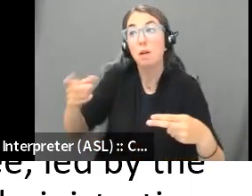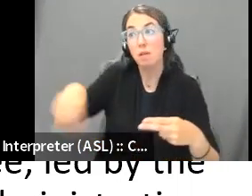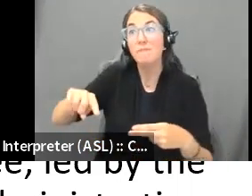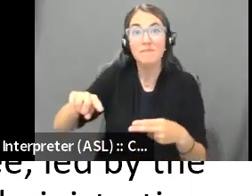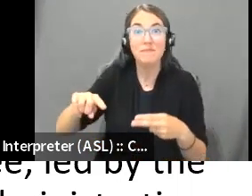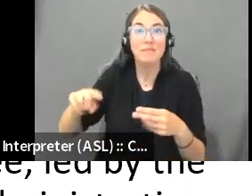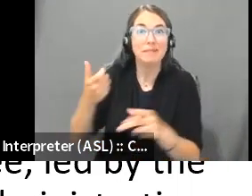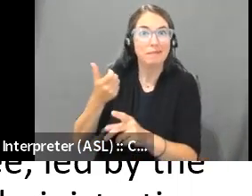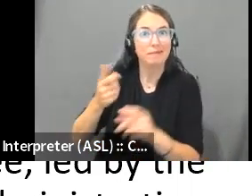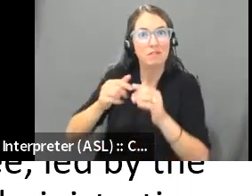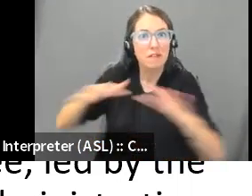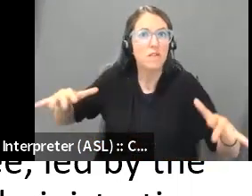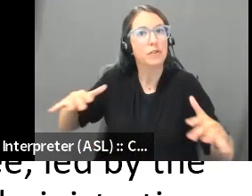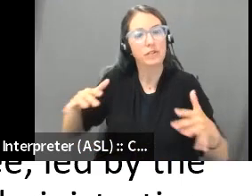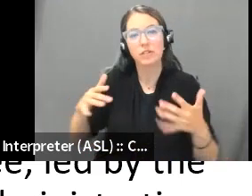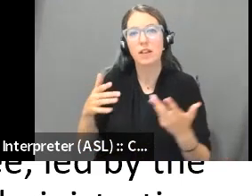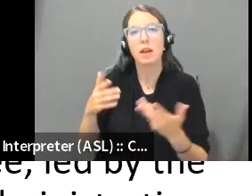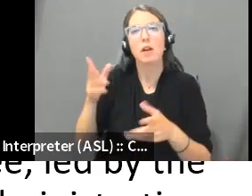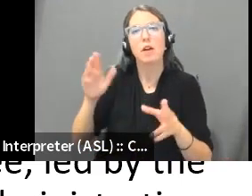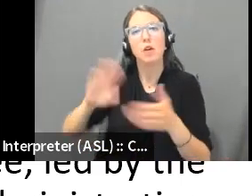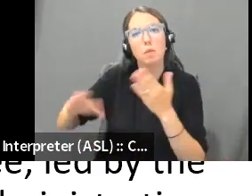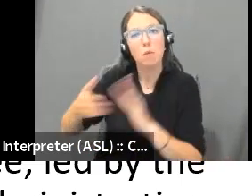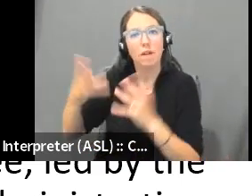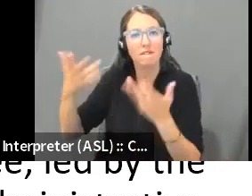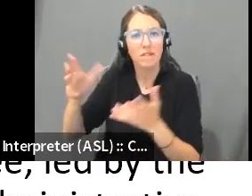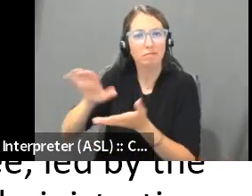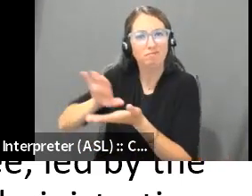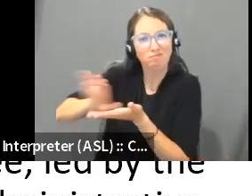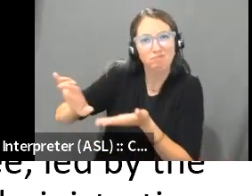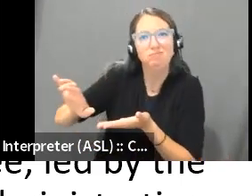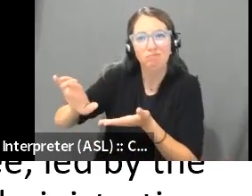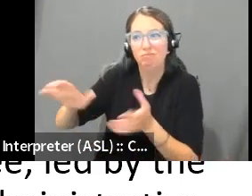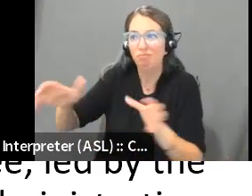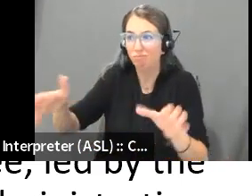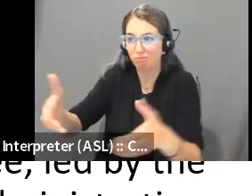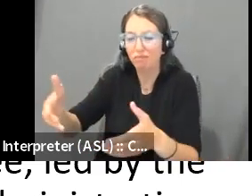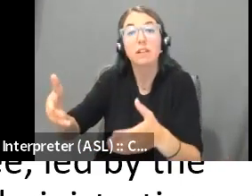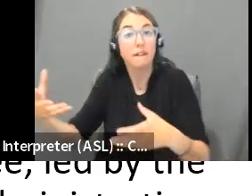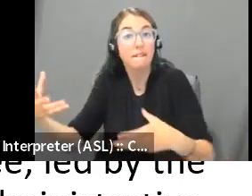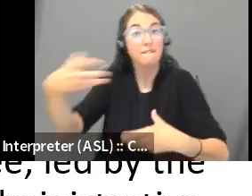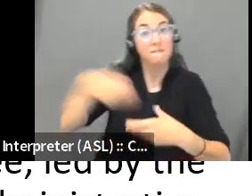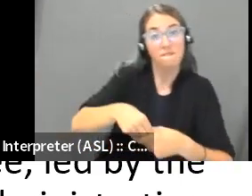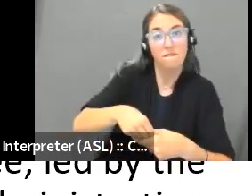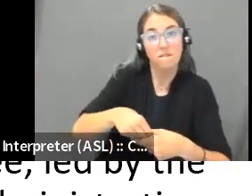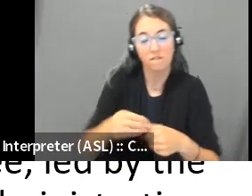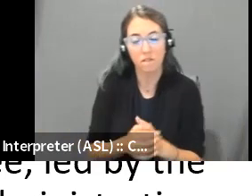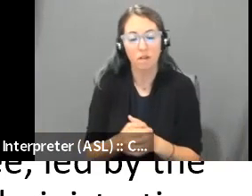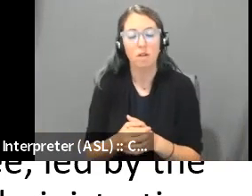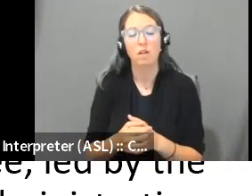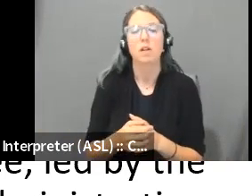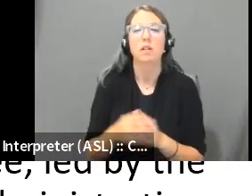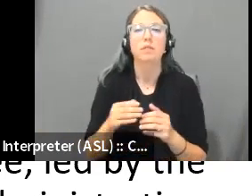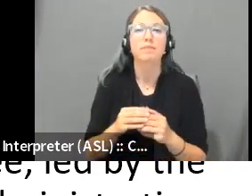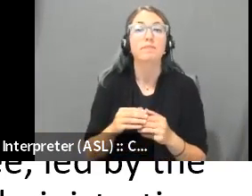and at least one person with lived experience. We want to make sure that the steering committee is balanced